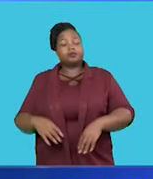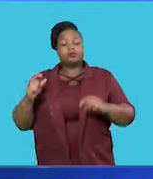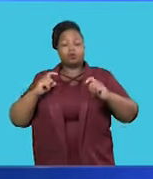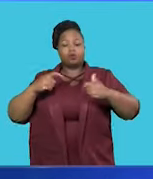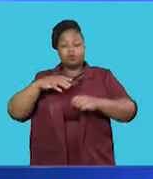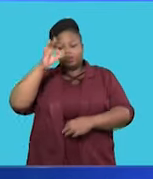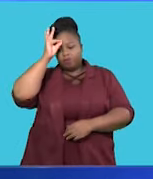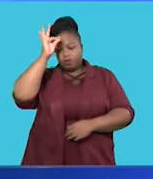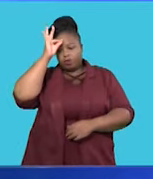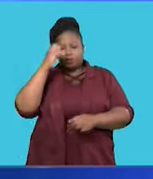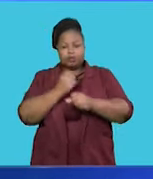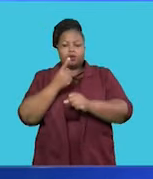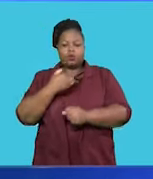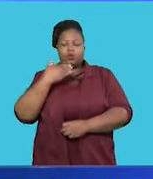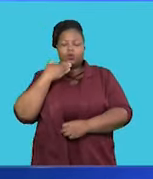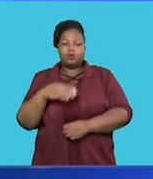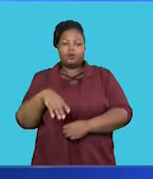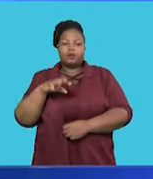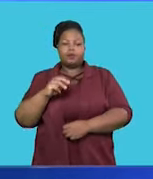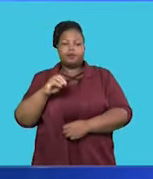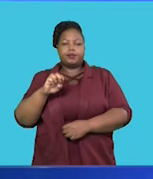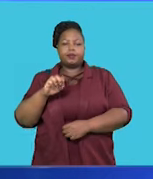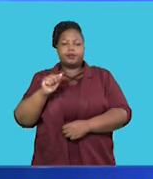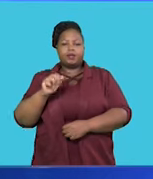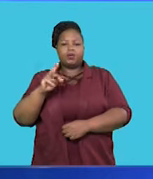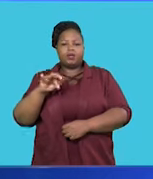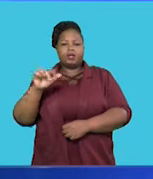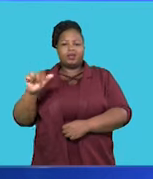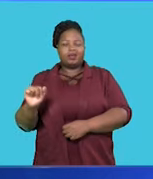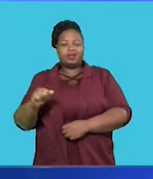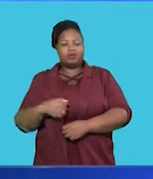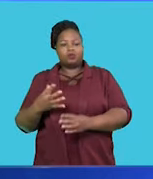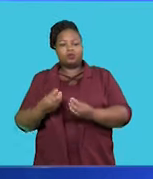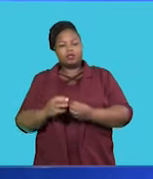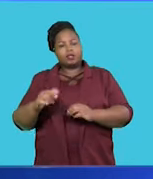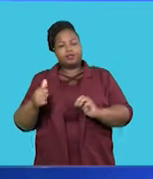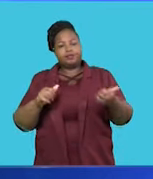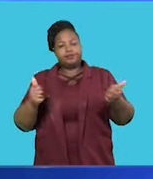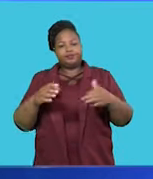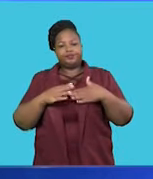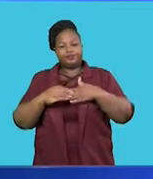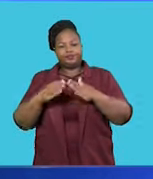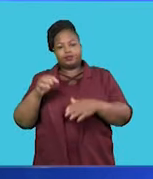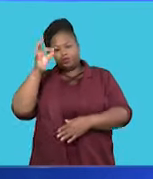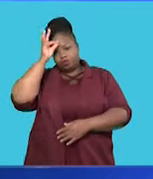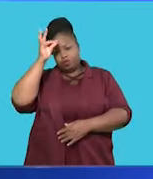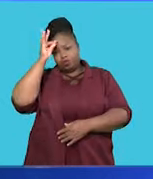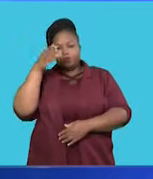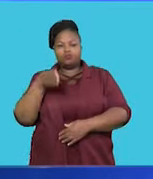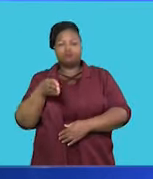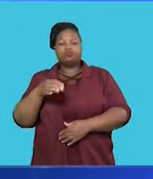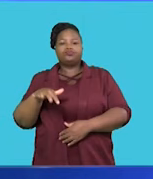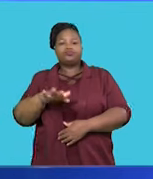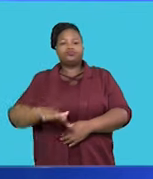Mokomeshenara wa sepolesa sa Gauteng leng Lieutenant General Elias Mawela tshebedisanong mmoho le baetapele ba kantoro tsa bolebedi ba etelletse